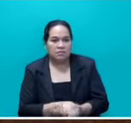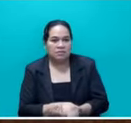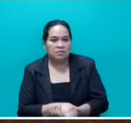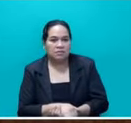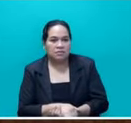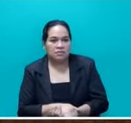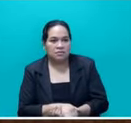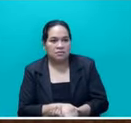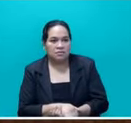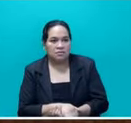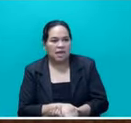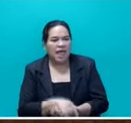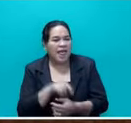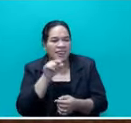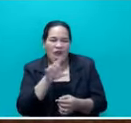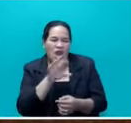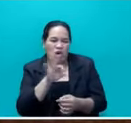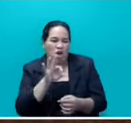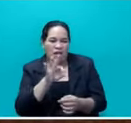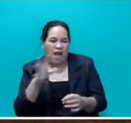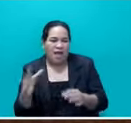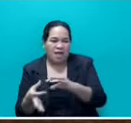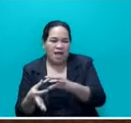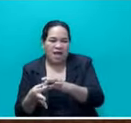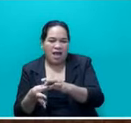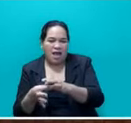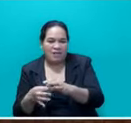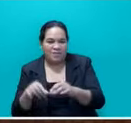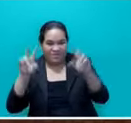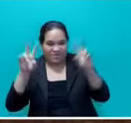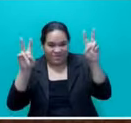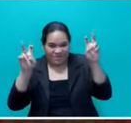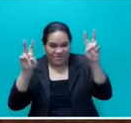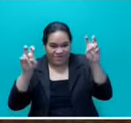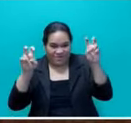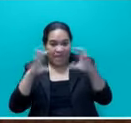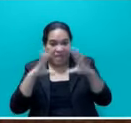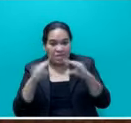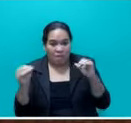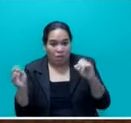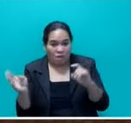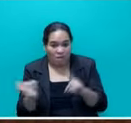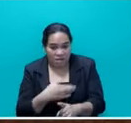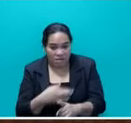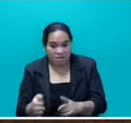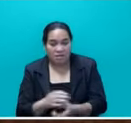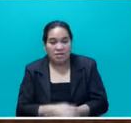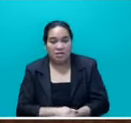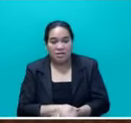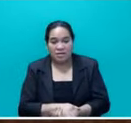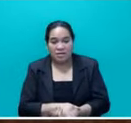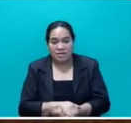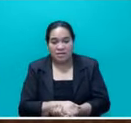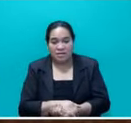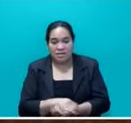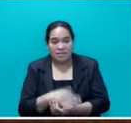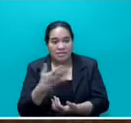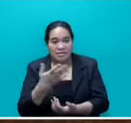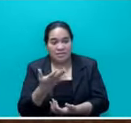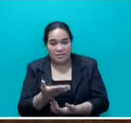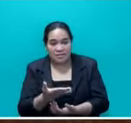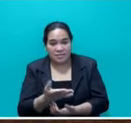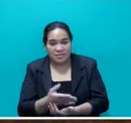So that does not fall under the definition of sexual offence. Defilement of children under 13 years of age in this particular part,